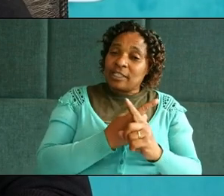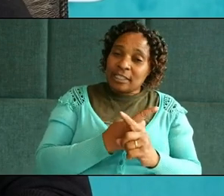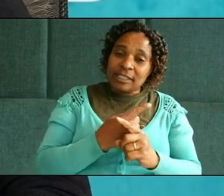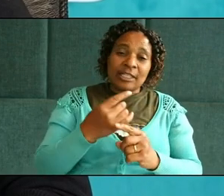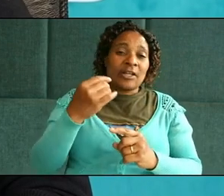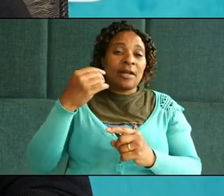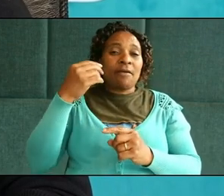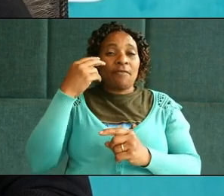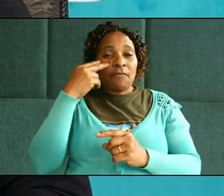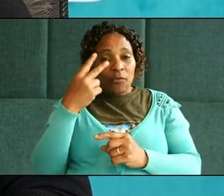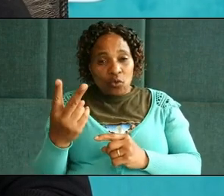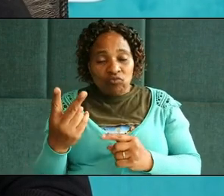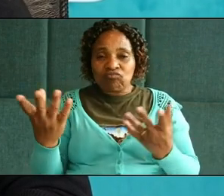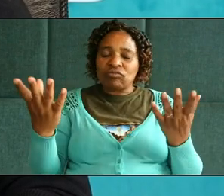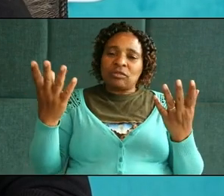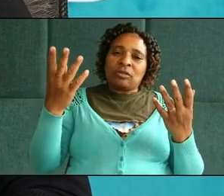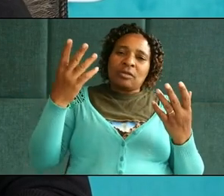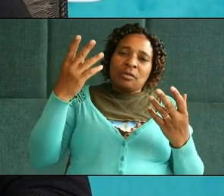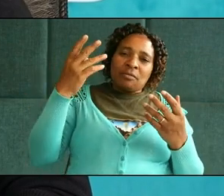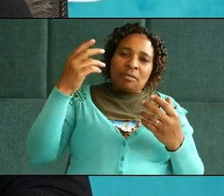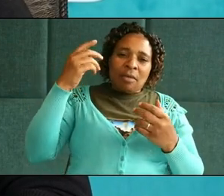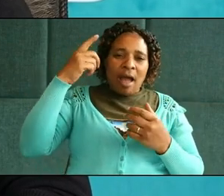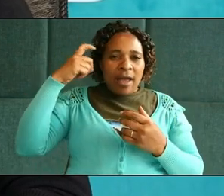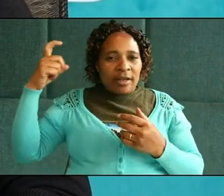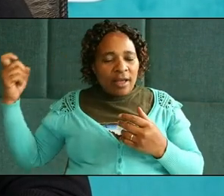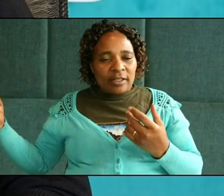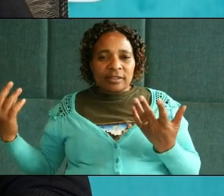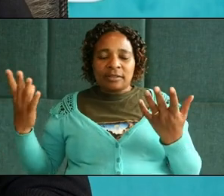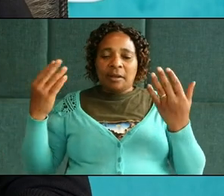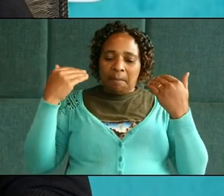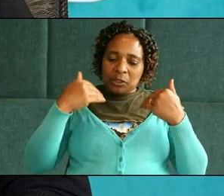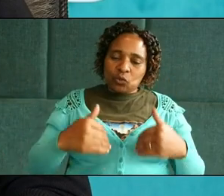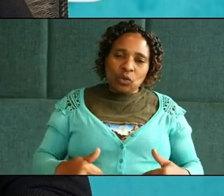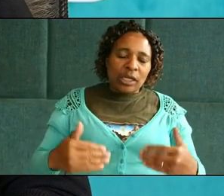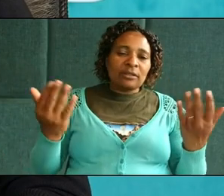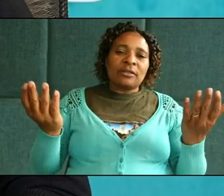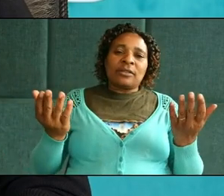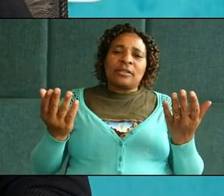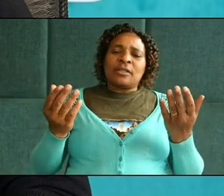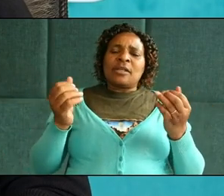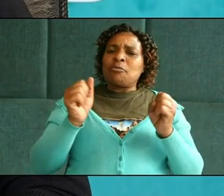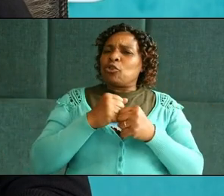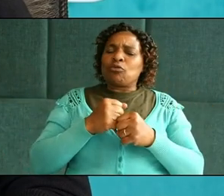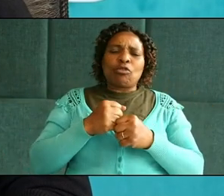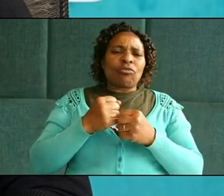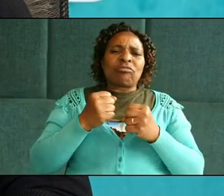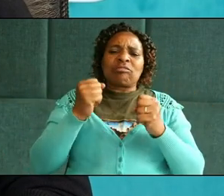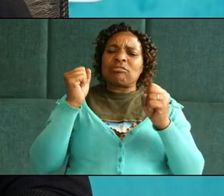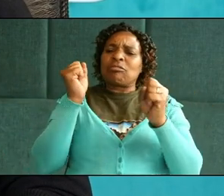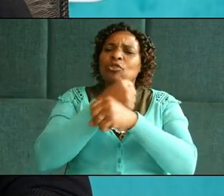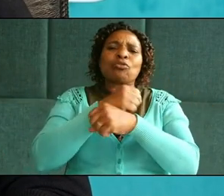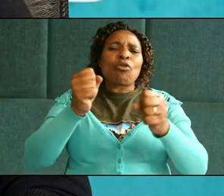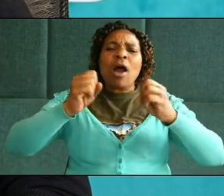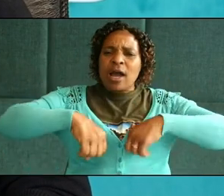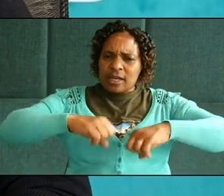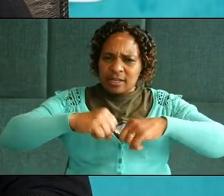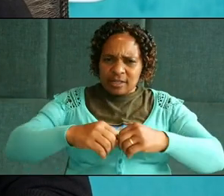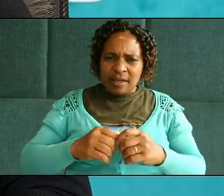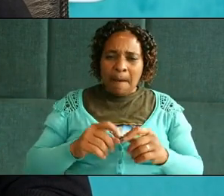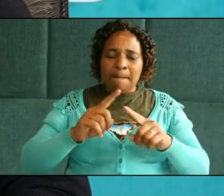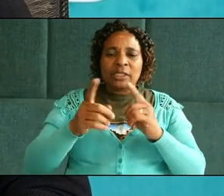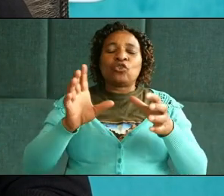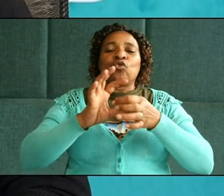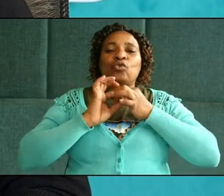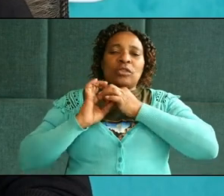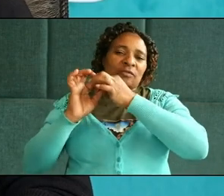views to life, approaches to life, personalities. Therefore, you can disagree, but you can be